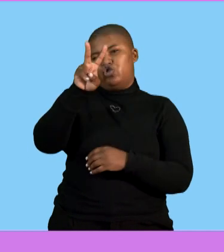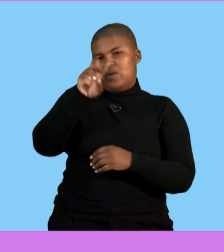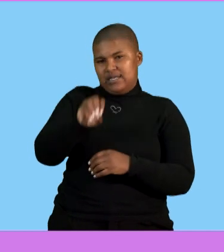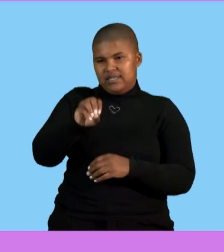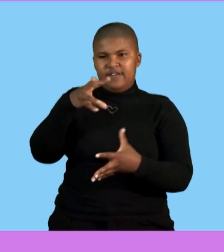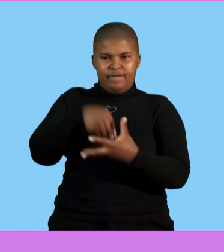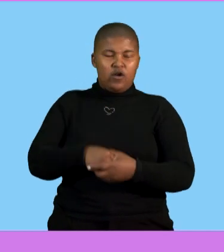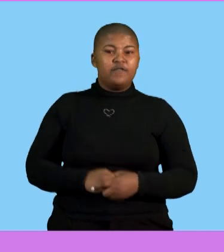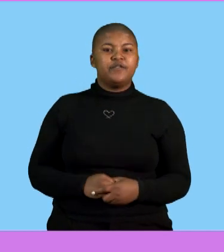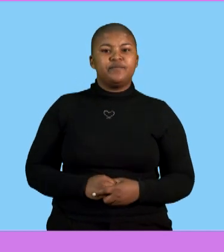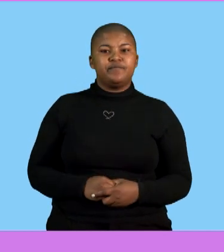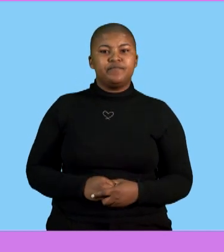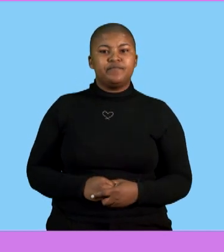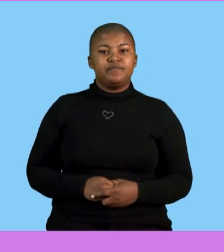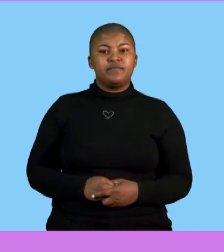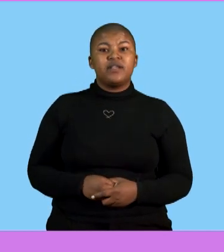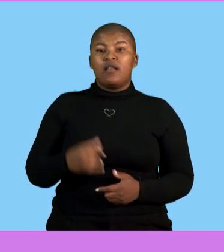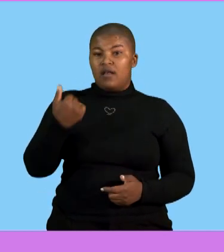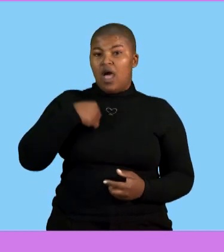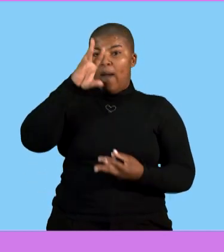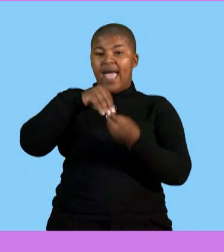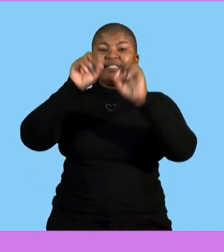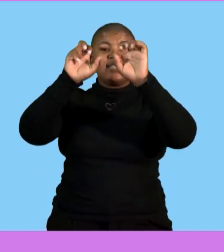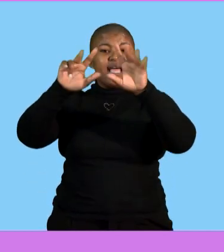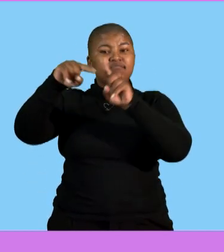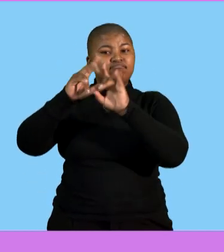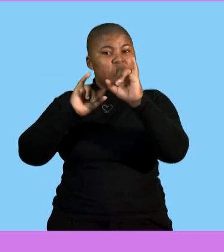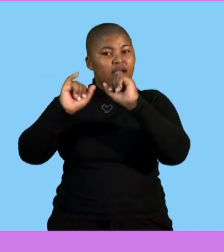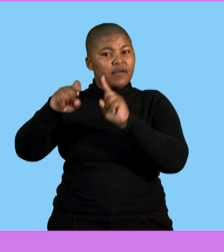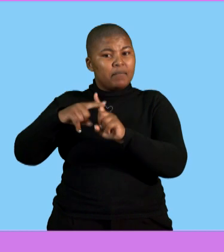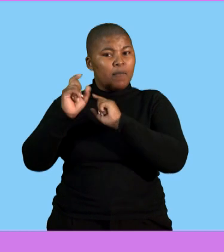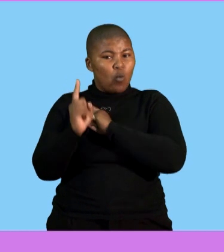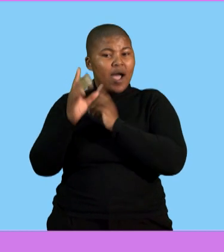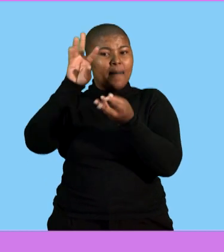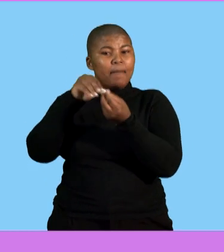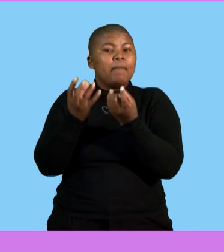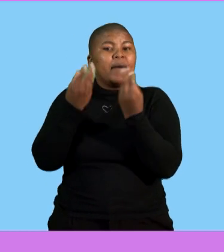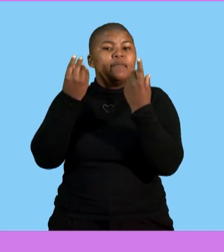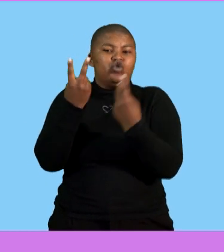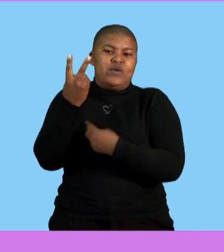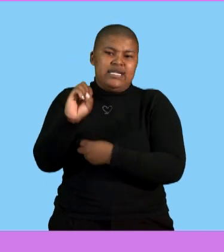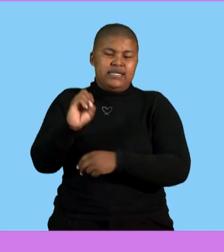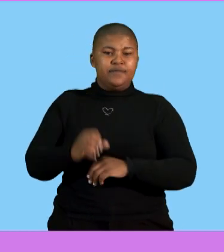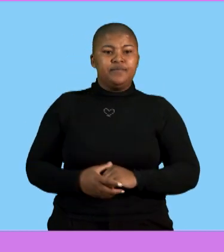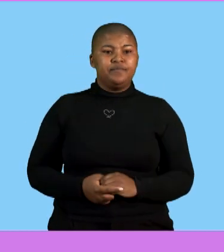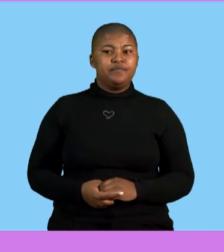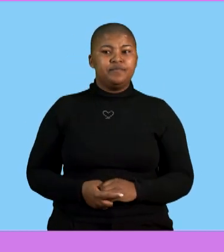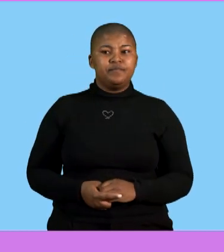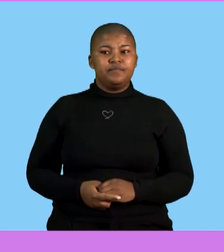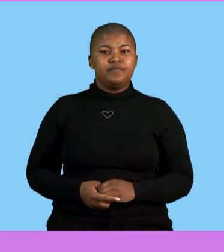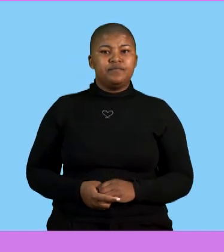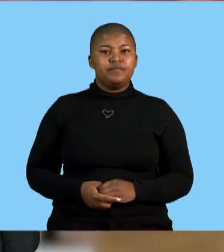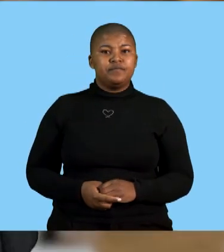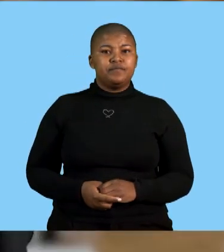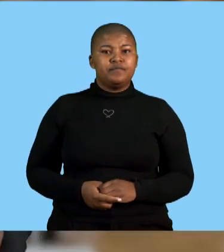or research, they were 20. So when we add our frequency, it gives us a total number of 20.